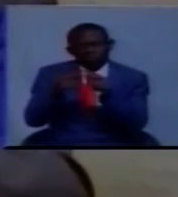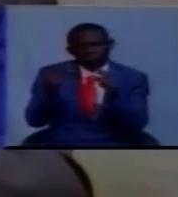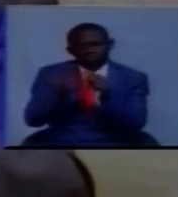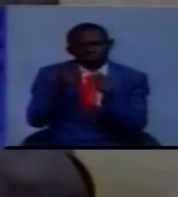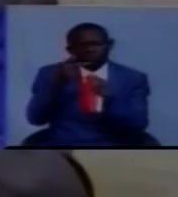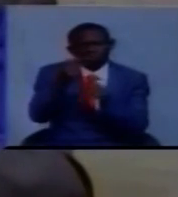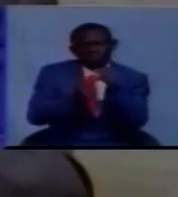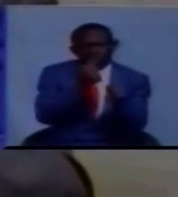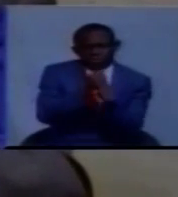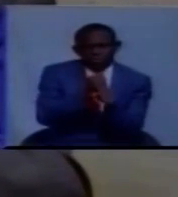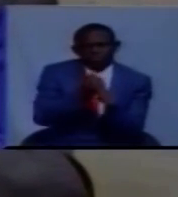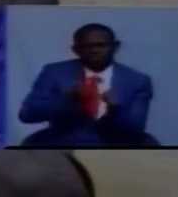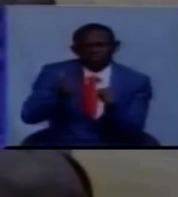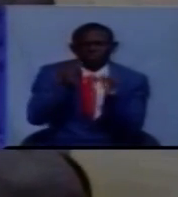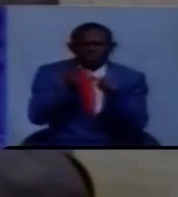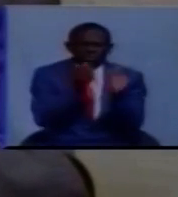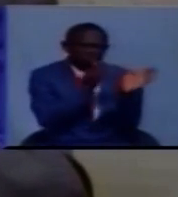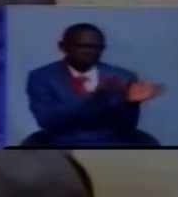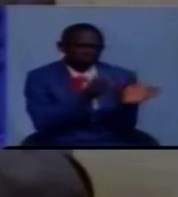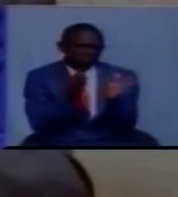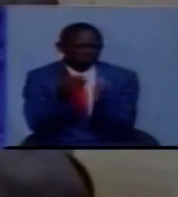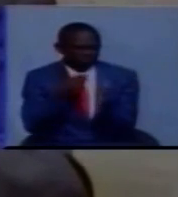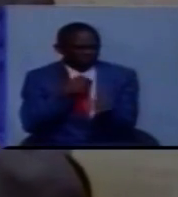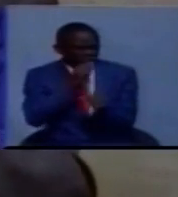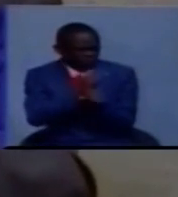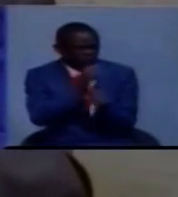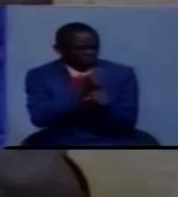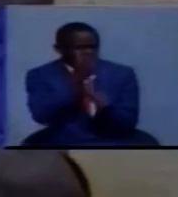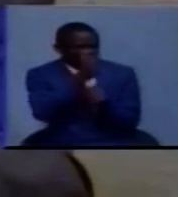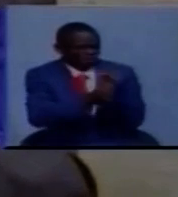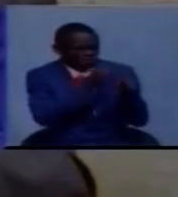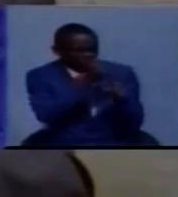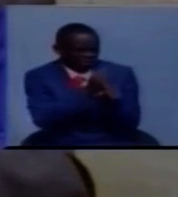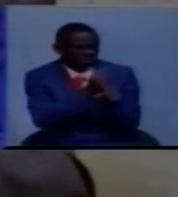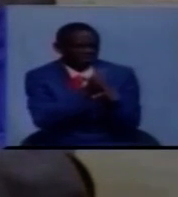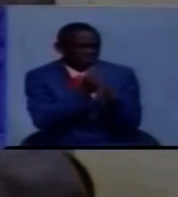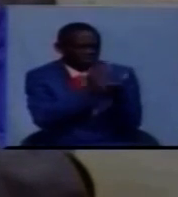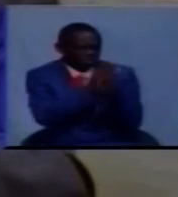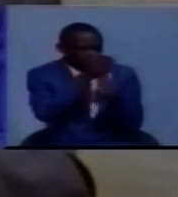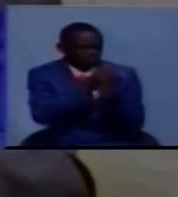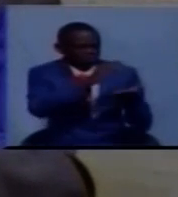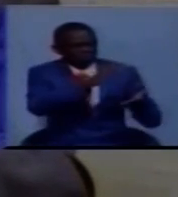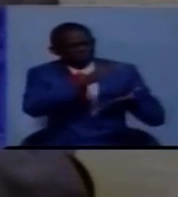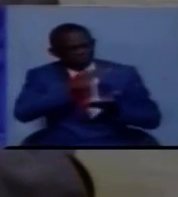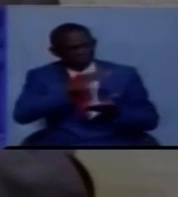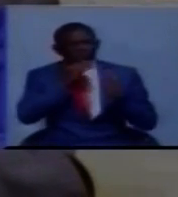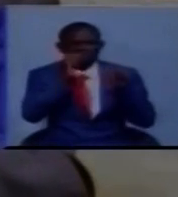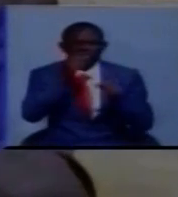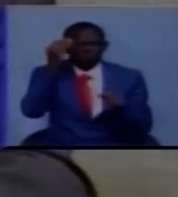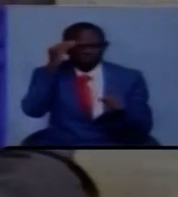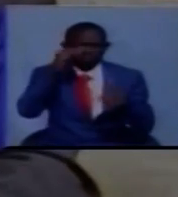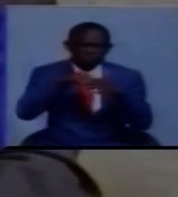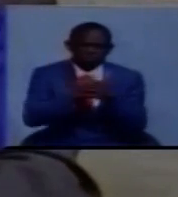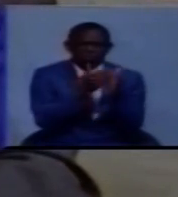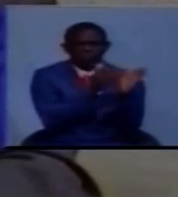accumulated so much, you will have contributed so much to NAPSA and other things. During that period, you'll be able to say, well, in the 3rd year,